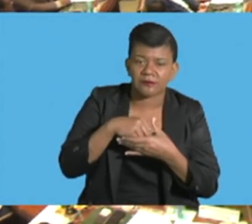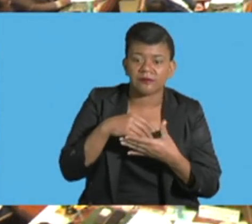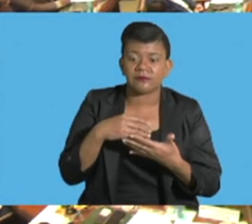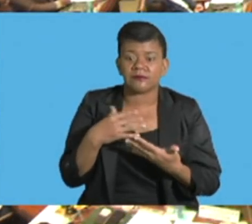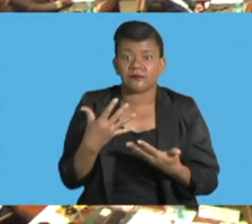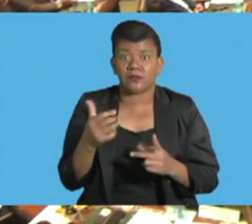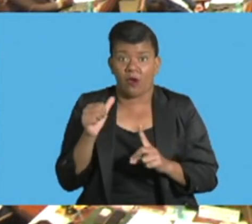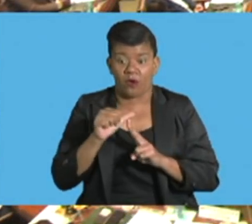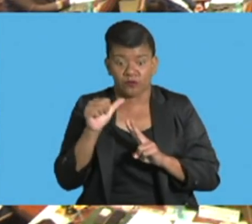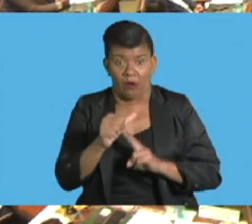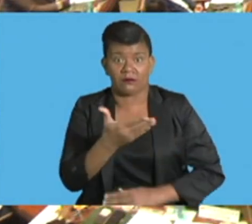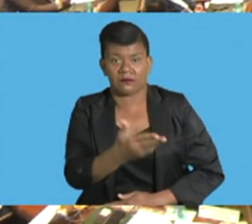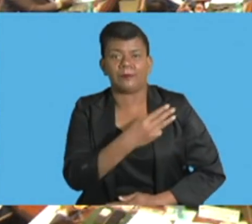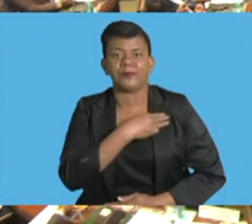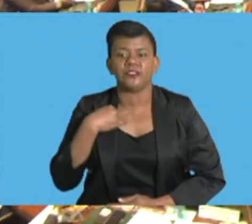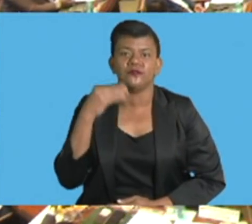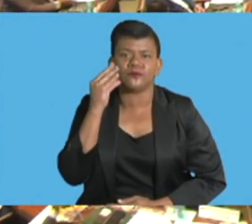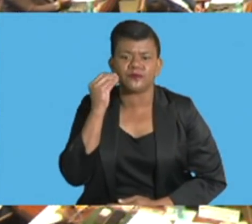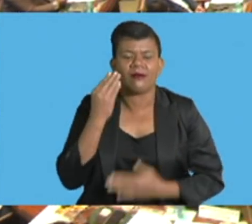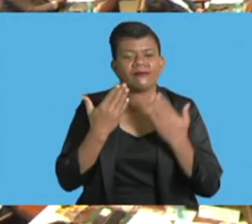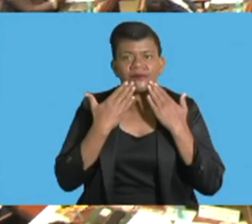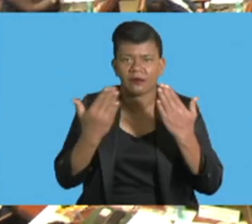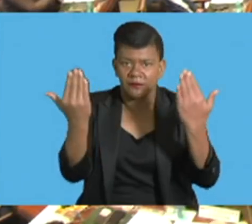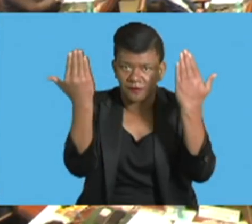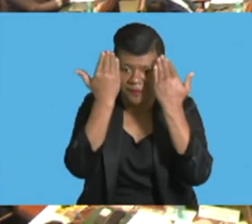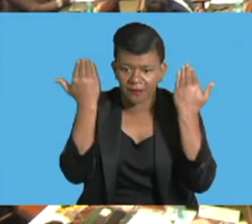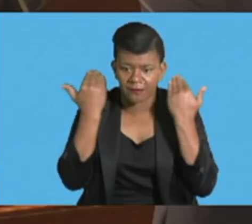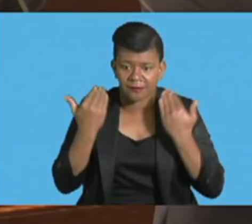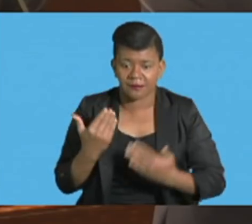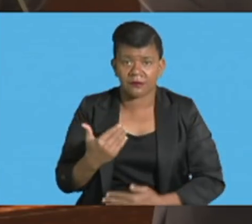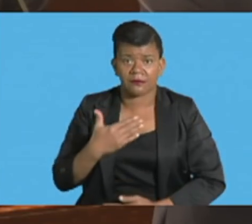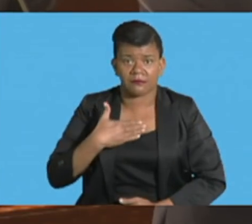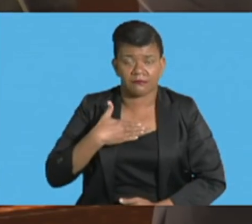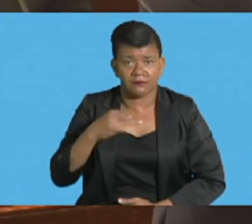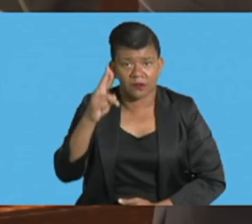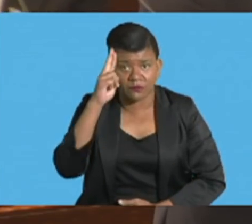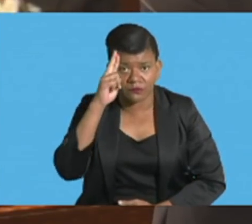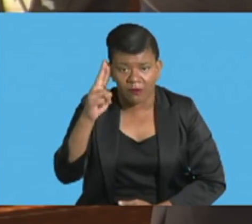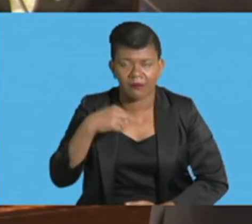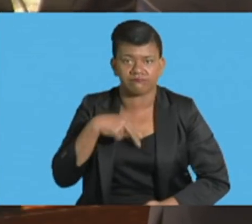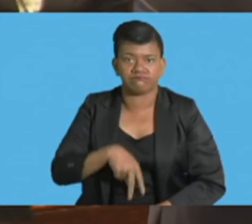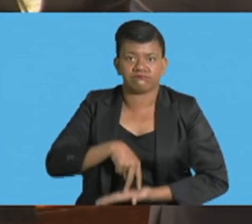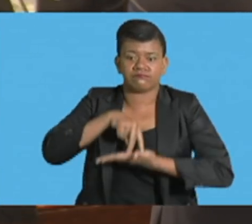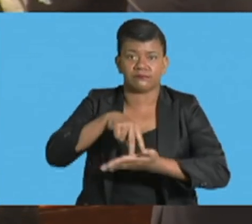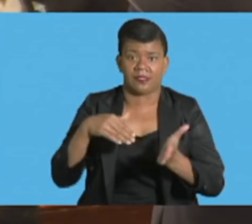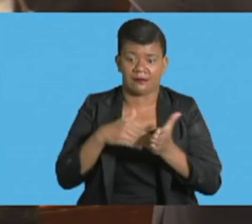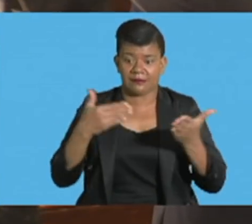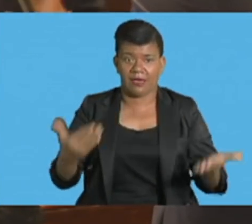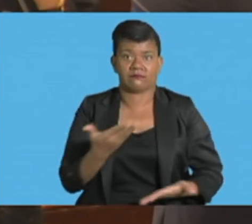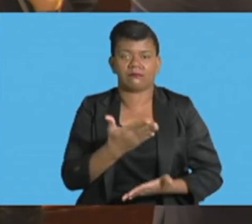Thank you, Mr. Speaker. Mr. Speaker, sir, I rise today to deliver my